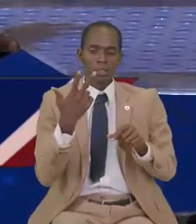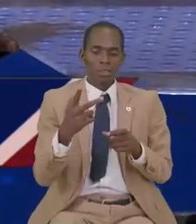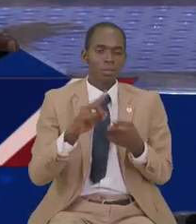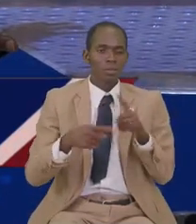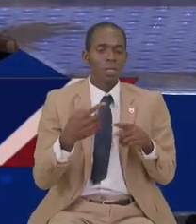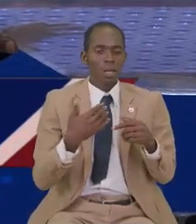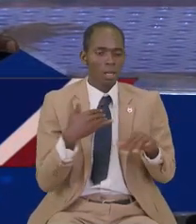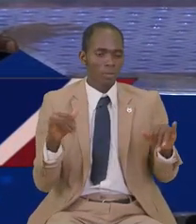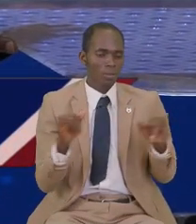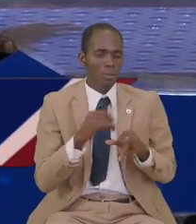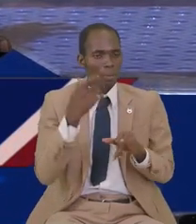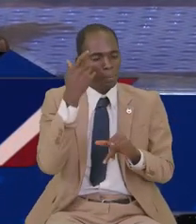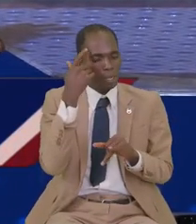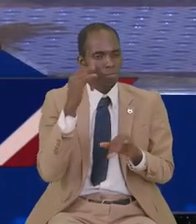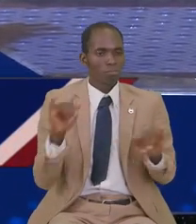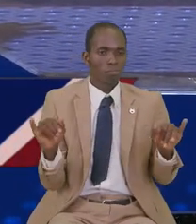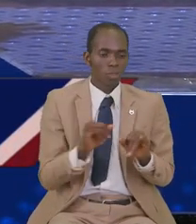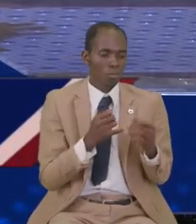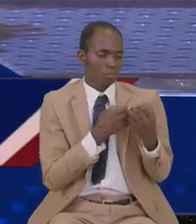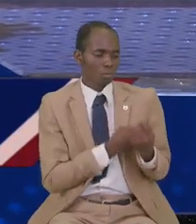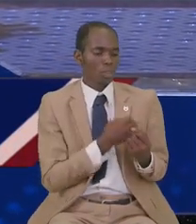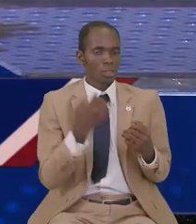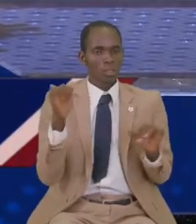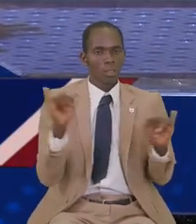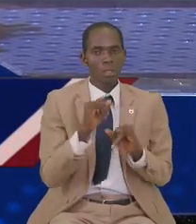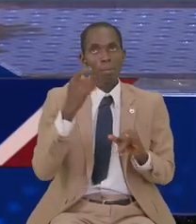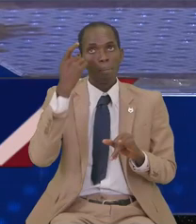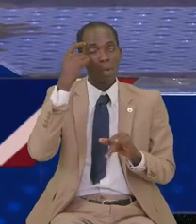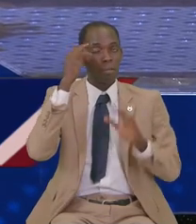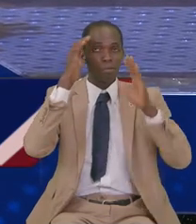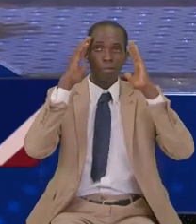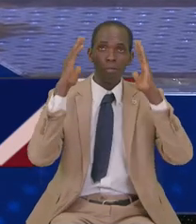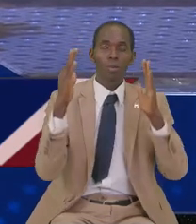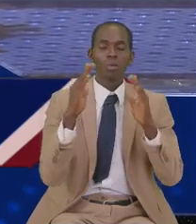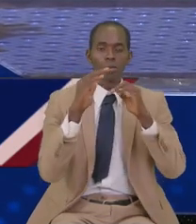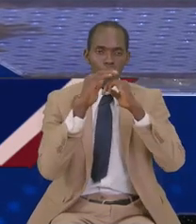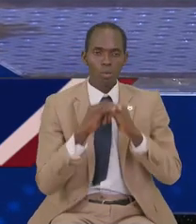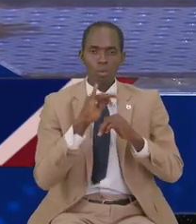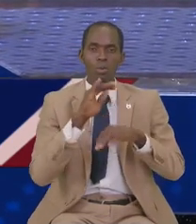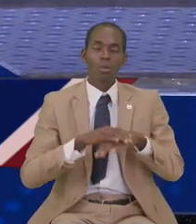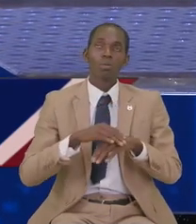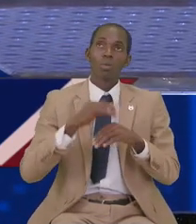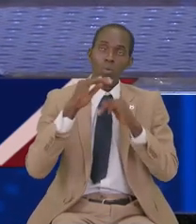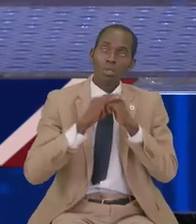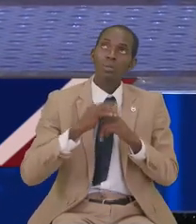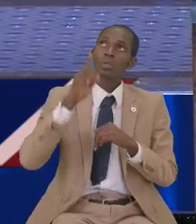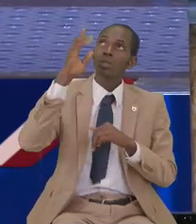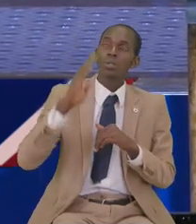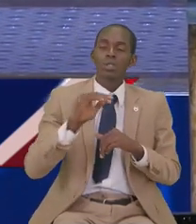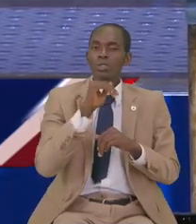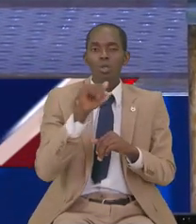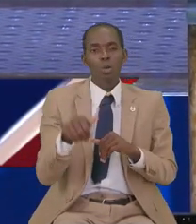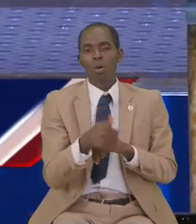conviction and the same courage and the same mindset. They were going to worship God. They were not going to worship any idol. And